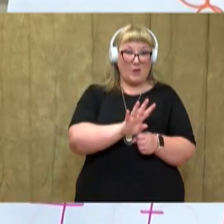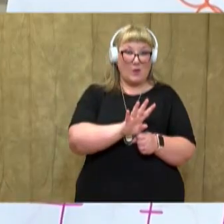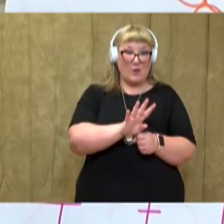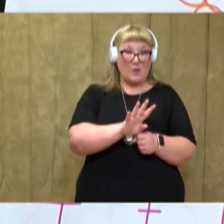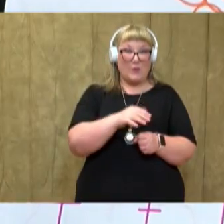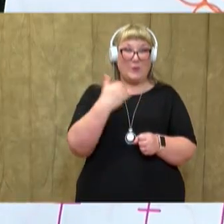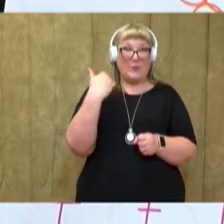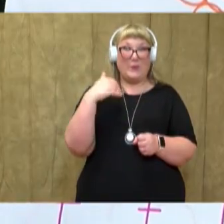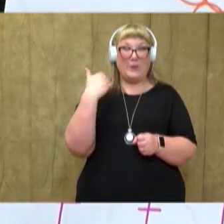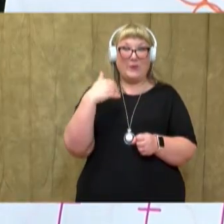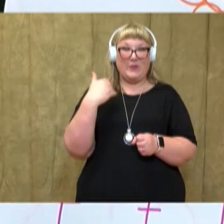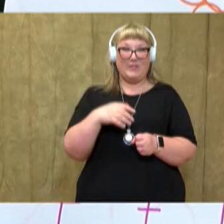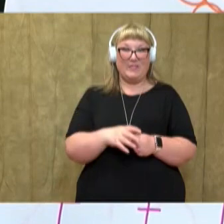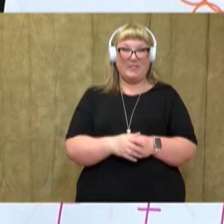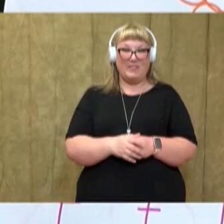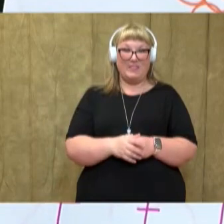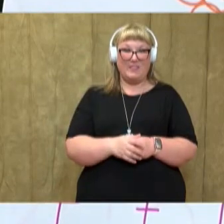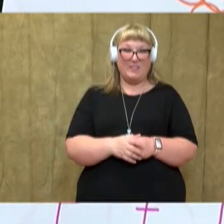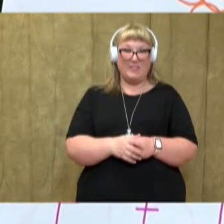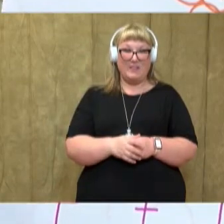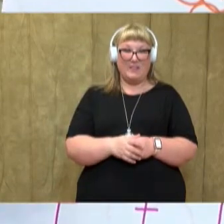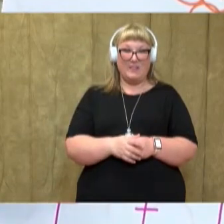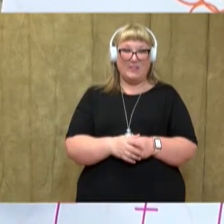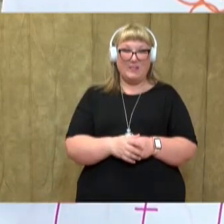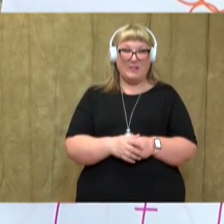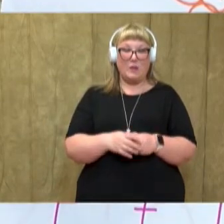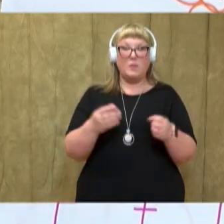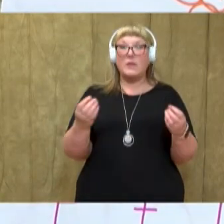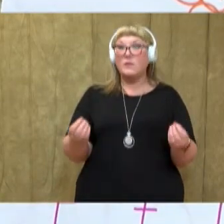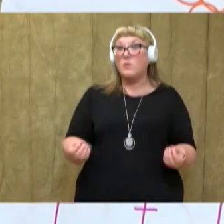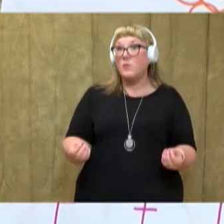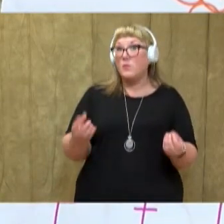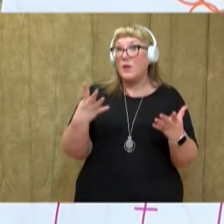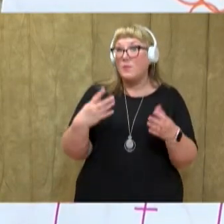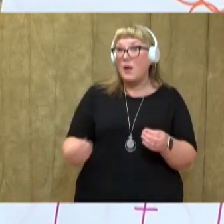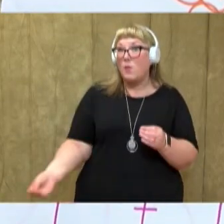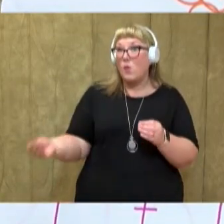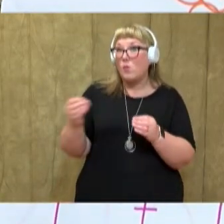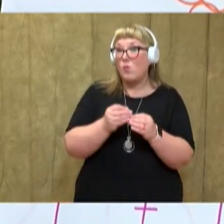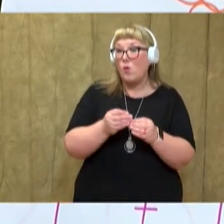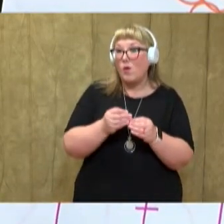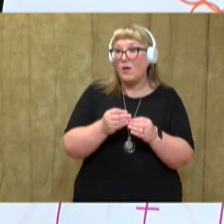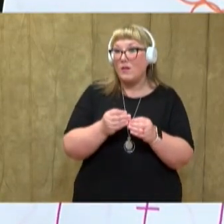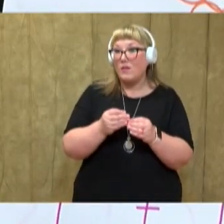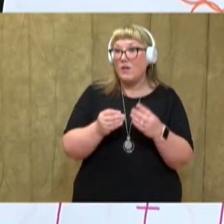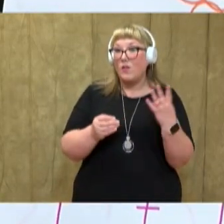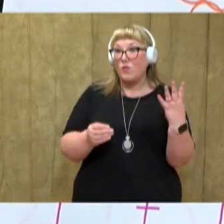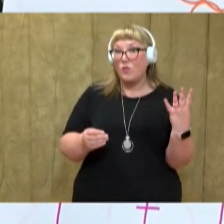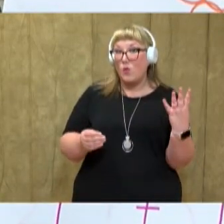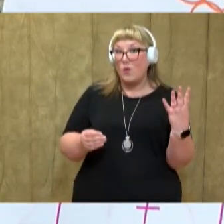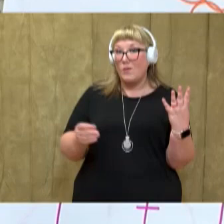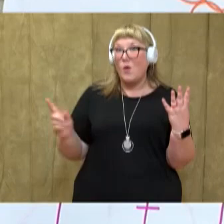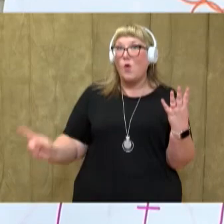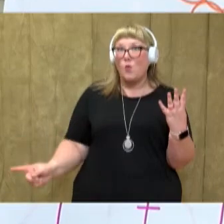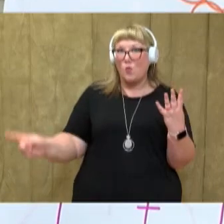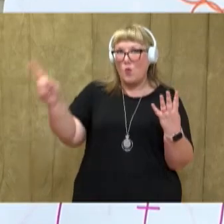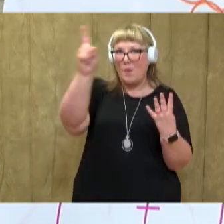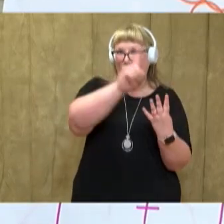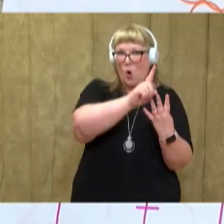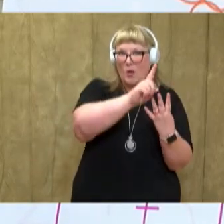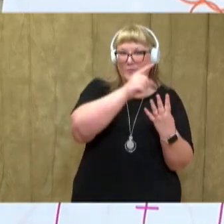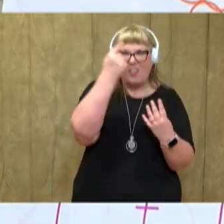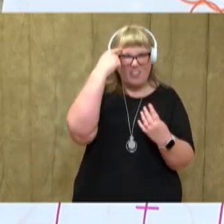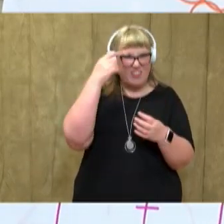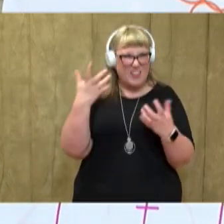4. 4 ice cream scoops. Now, how many more do we need to add? 1 more. You think it's going